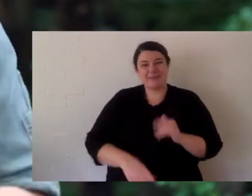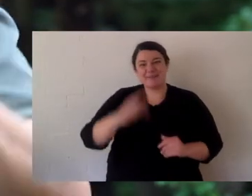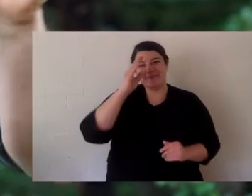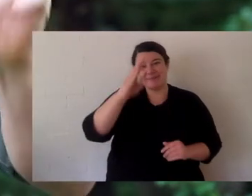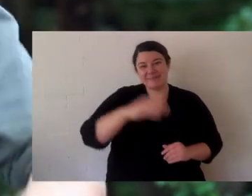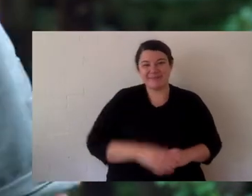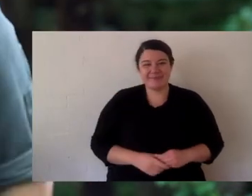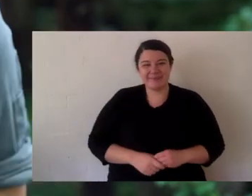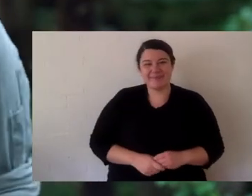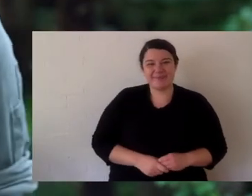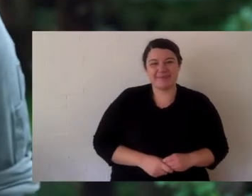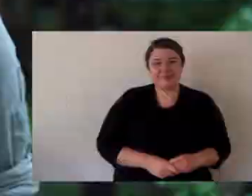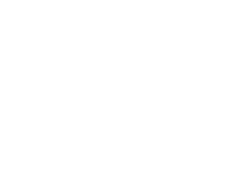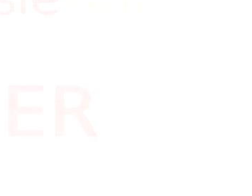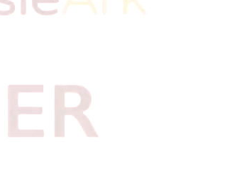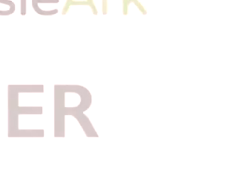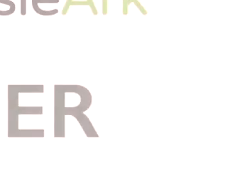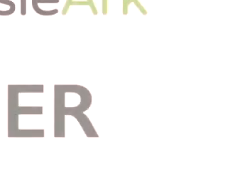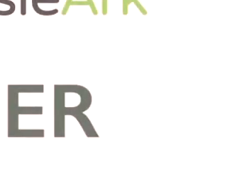watching. I'll see you next time.